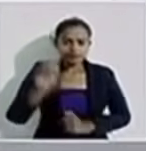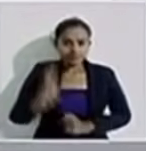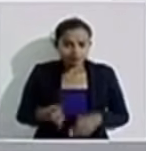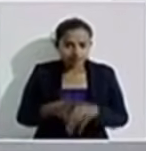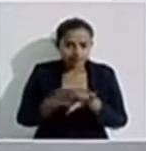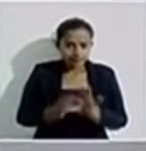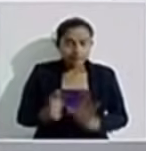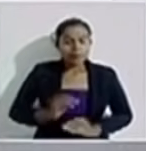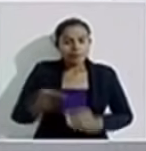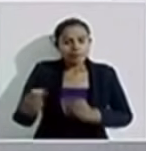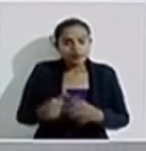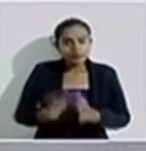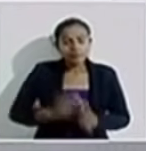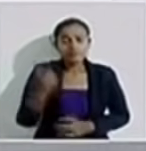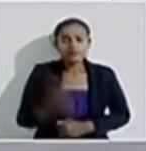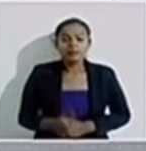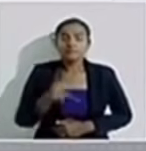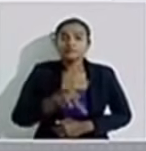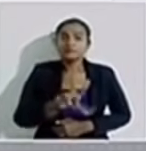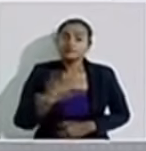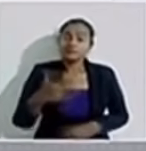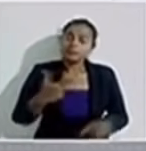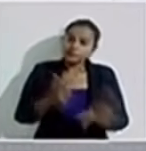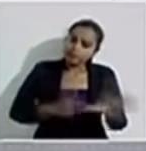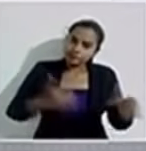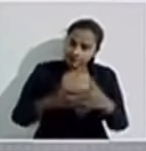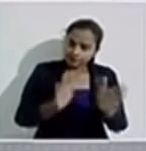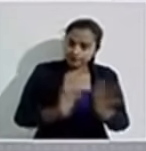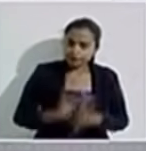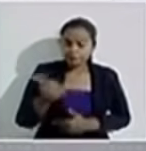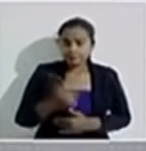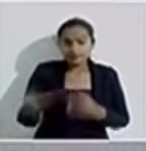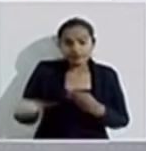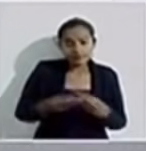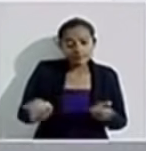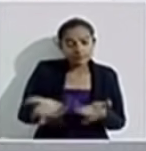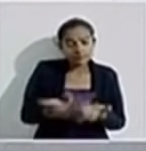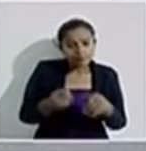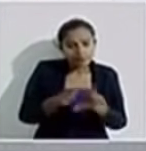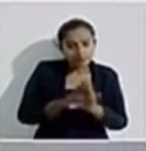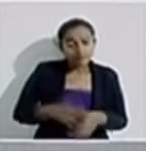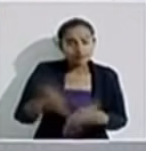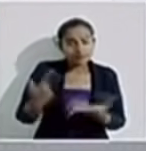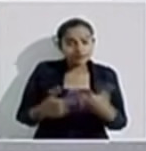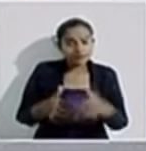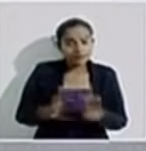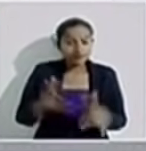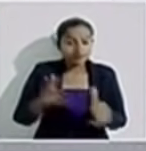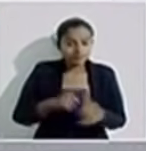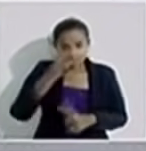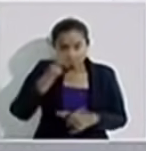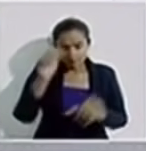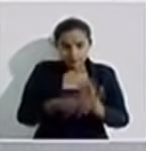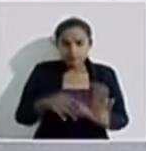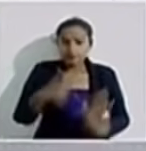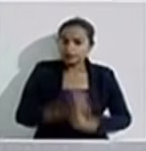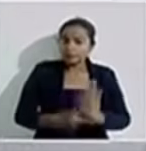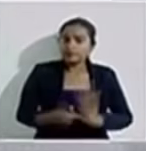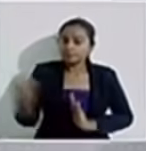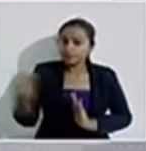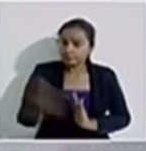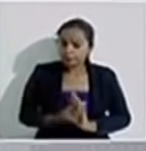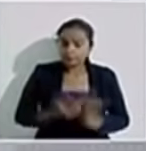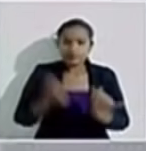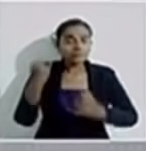2025. Some modest amounts of inflows materialized in August, while Sri Lanka also received an International Monetary Fund